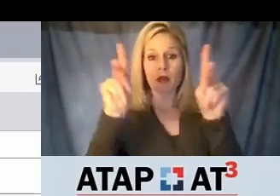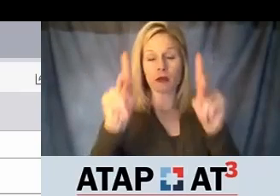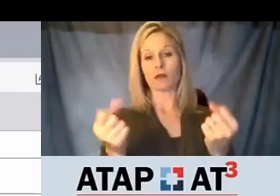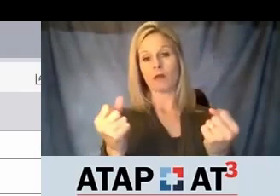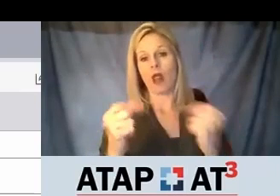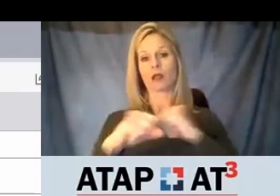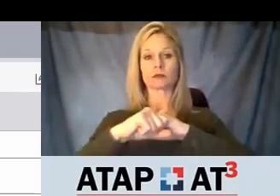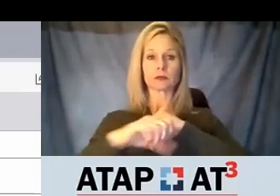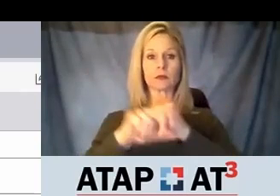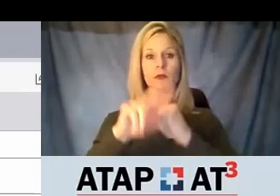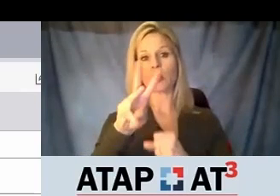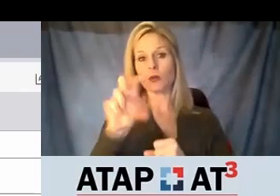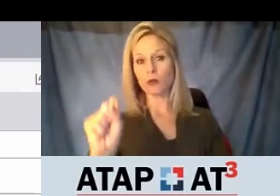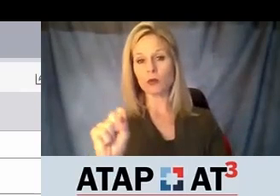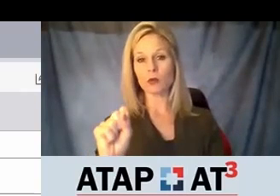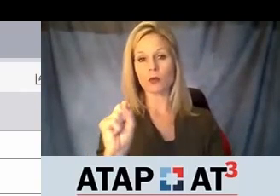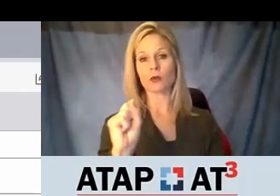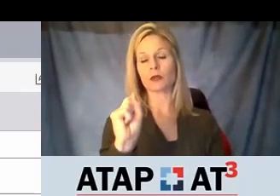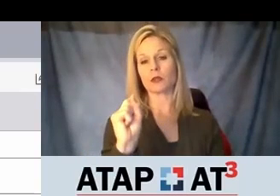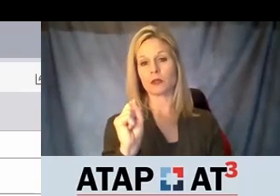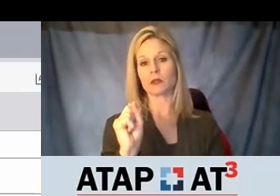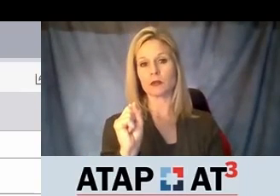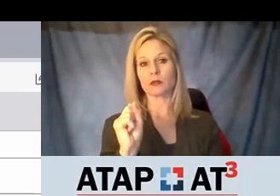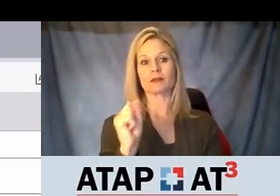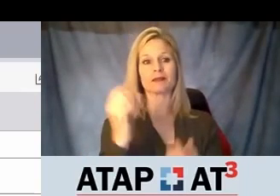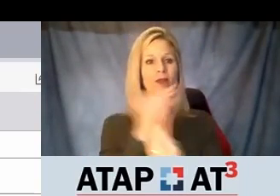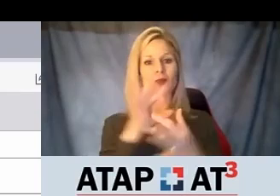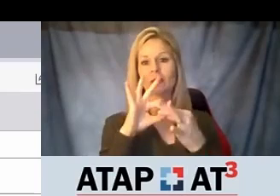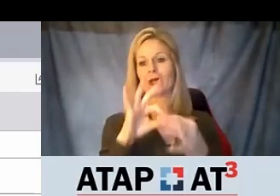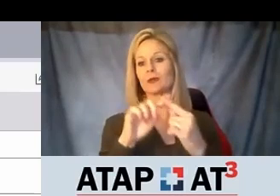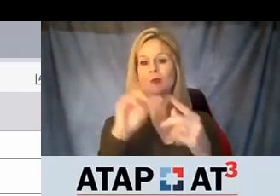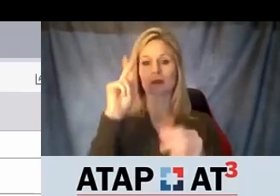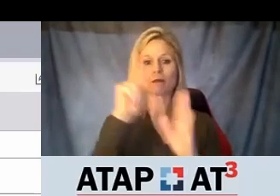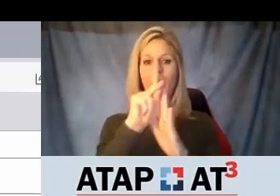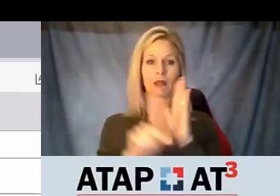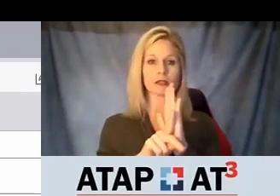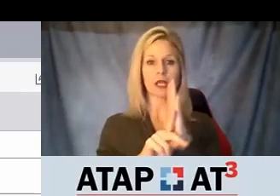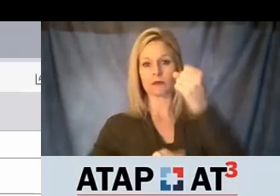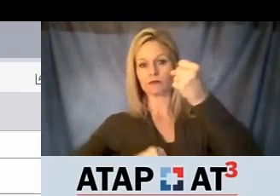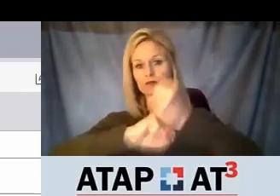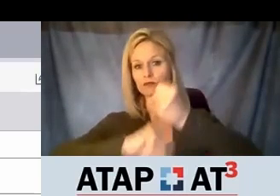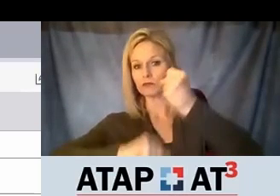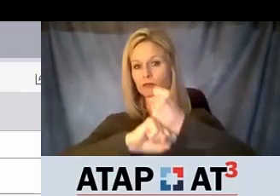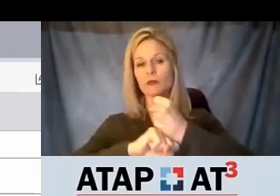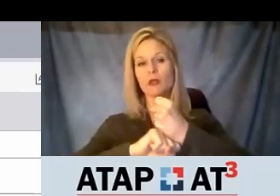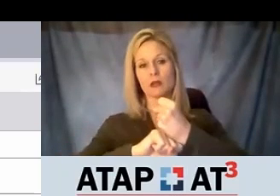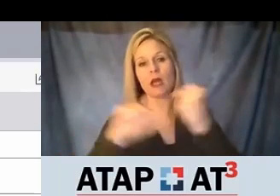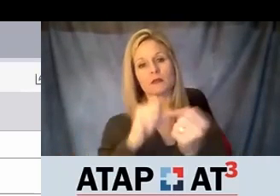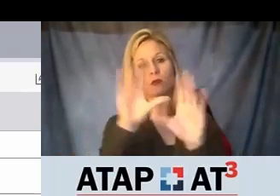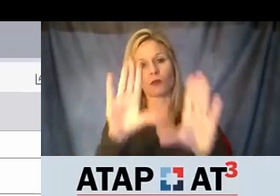releases and information on policy and advocacy. So this is another great